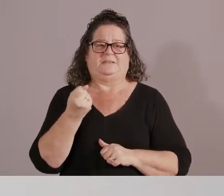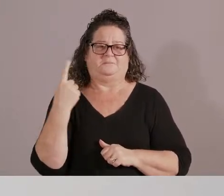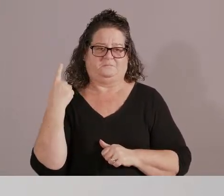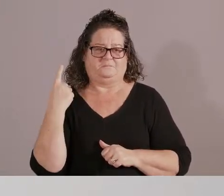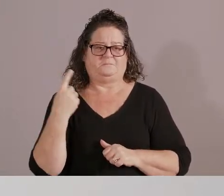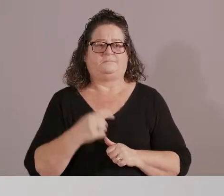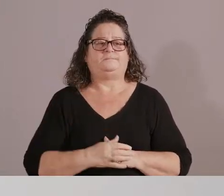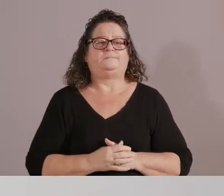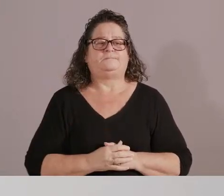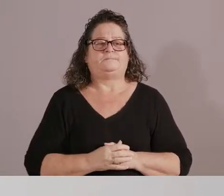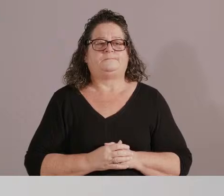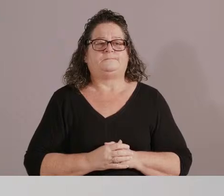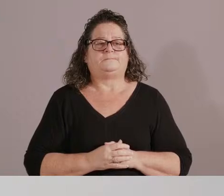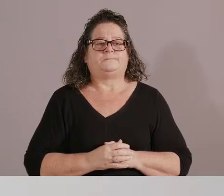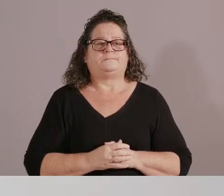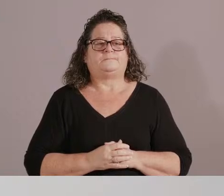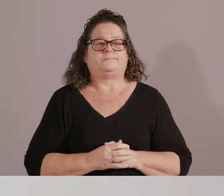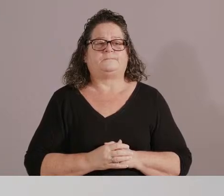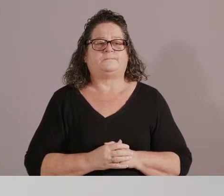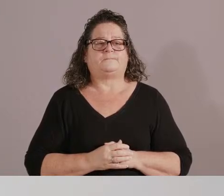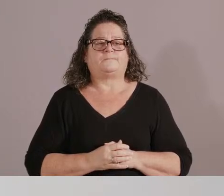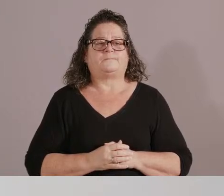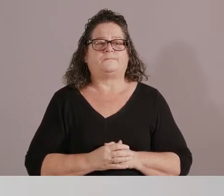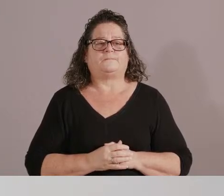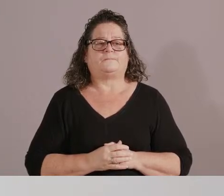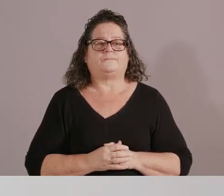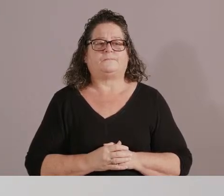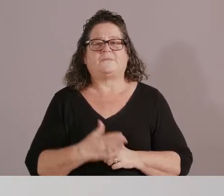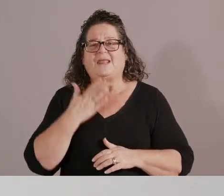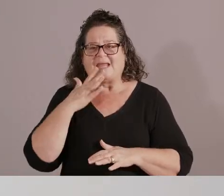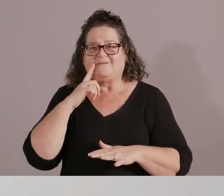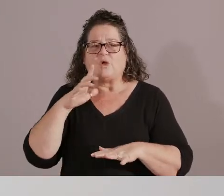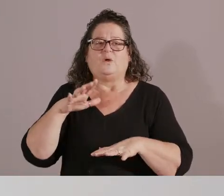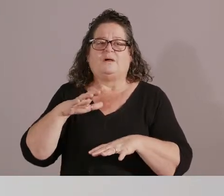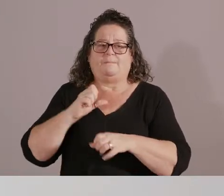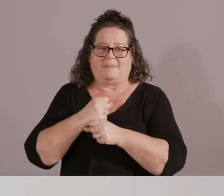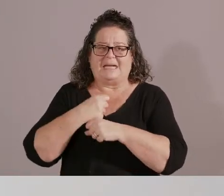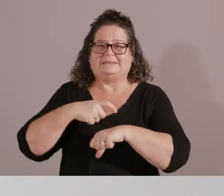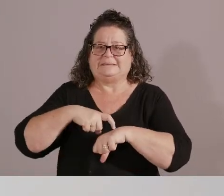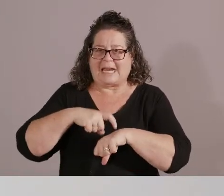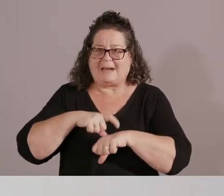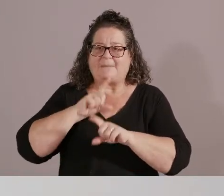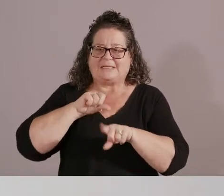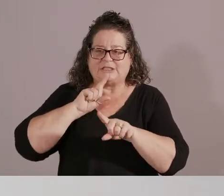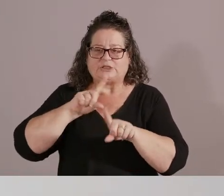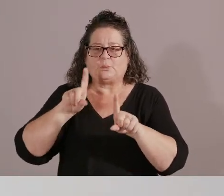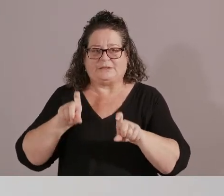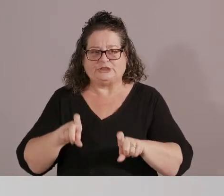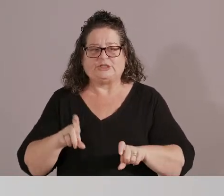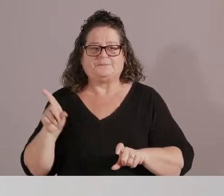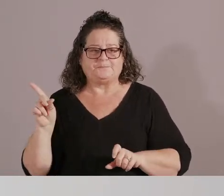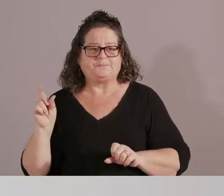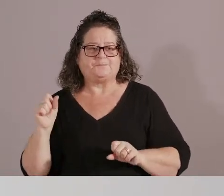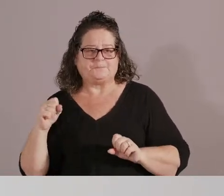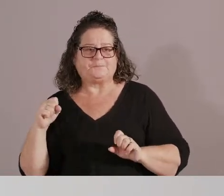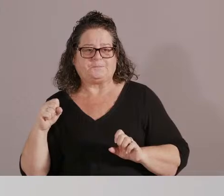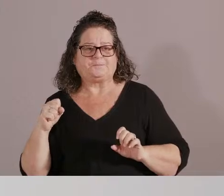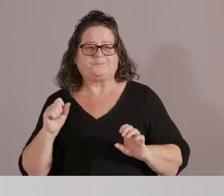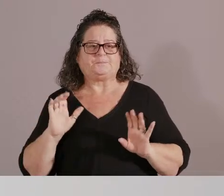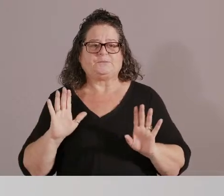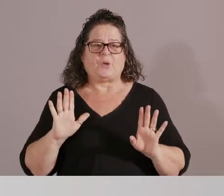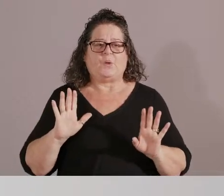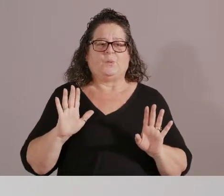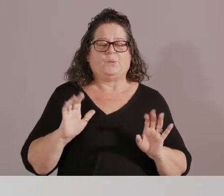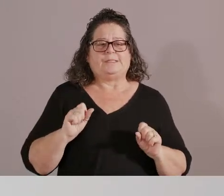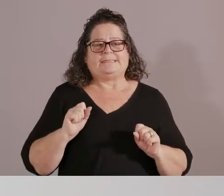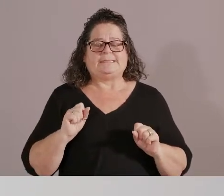Hey there, Dr. Chris. Thanks so much for taking the time. Yeah. Yeah, and so just to